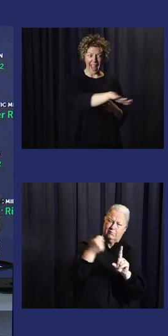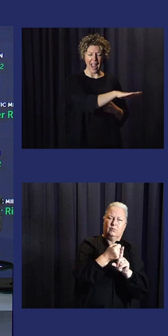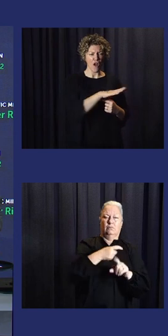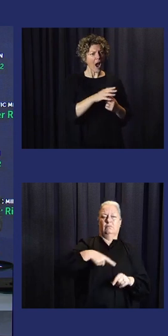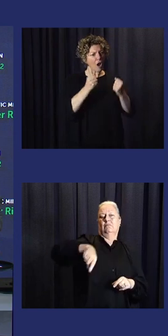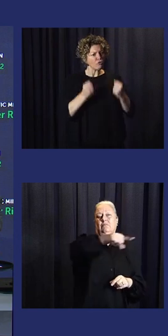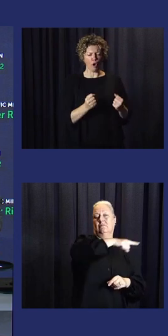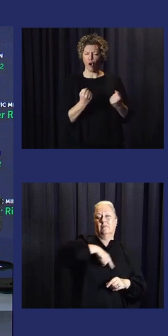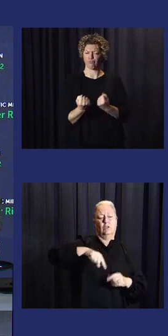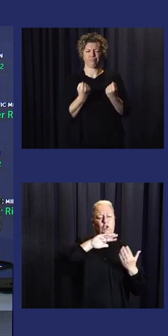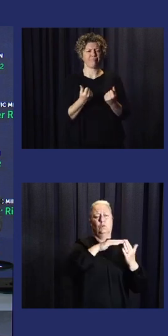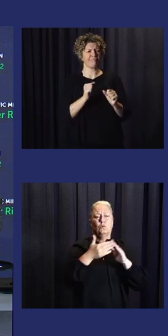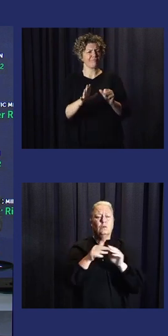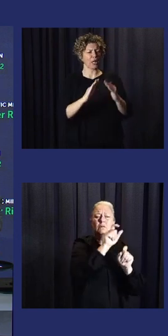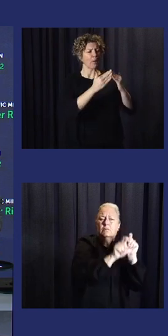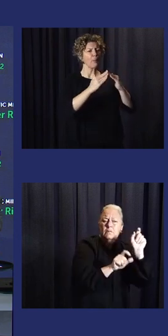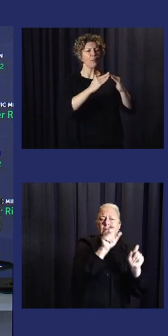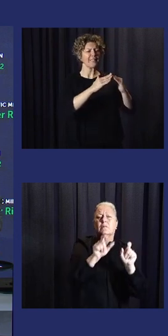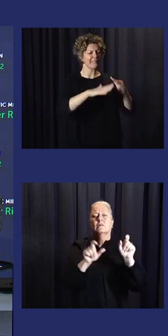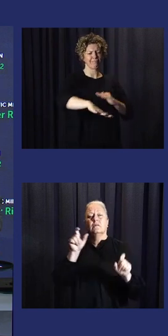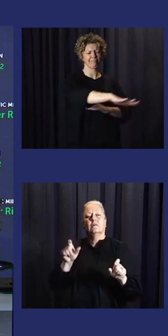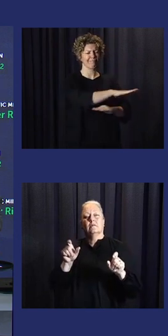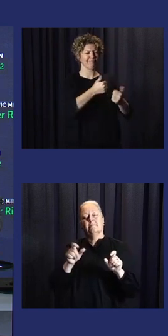in Australia. So we're talking here about